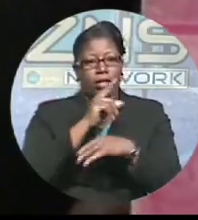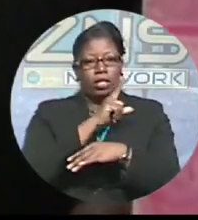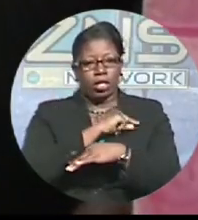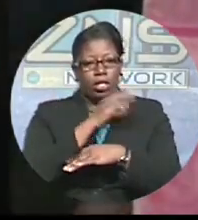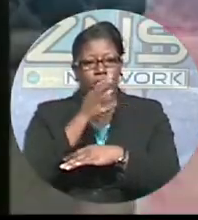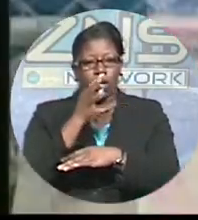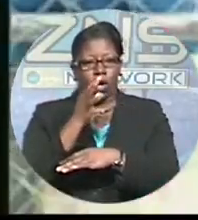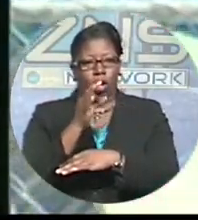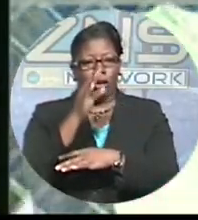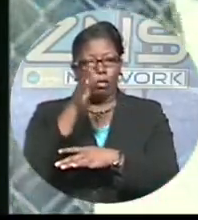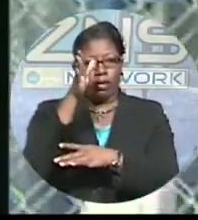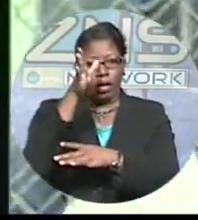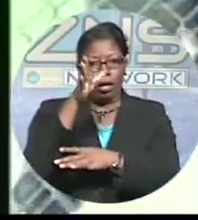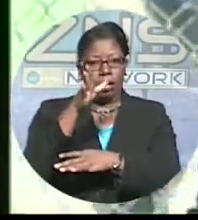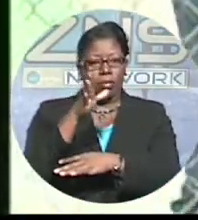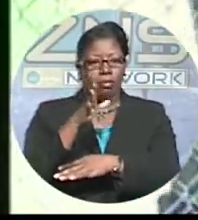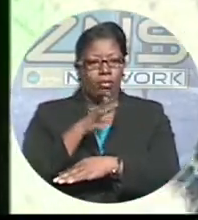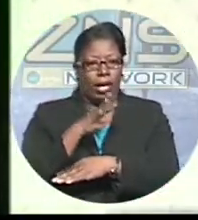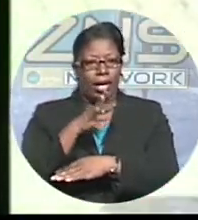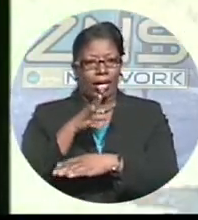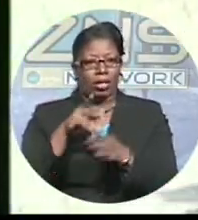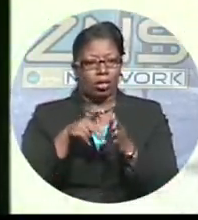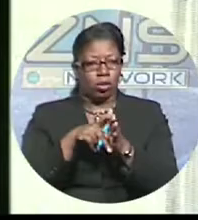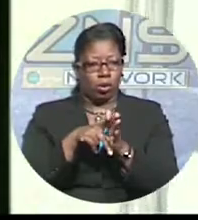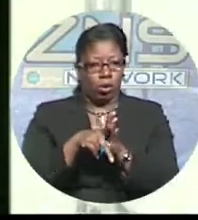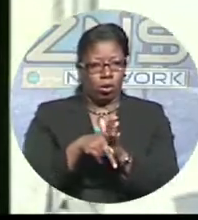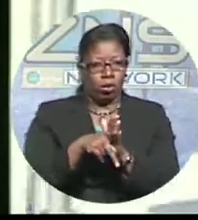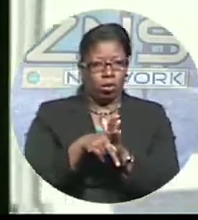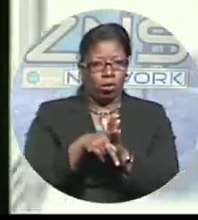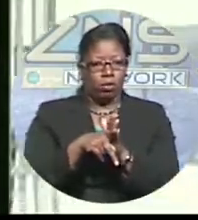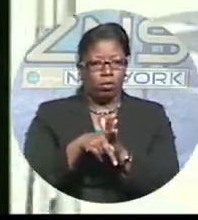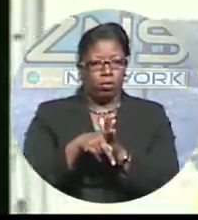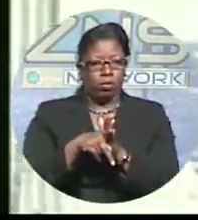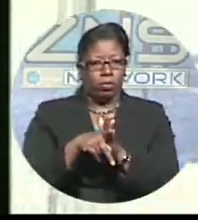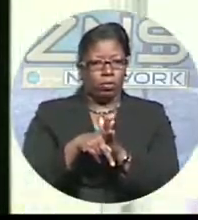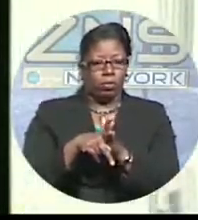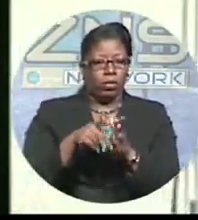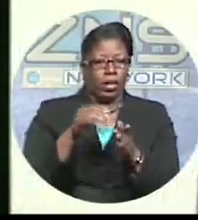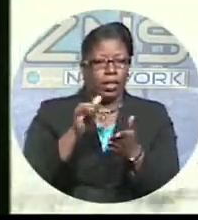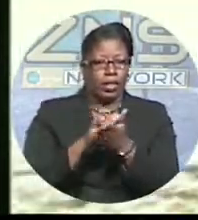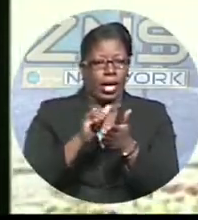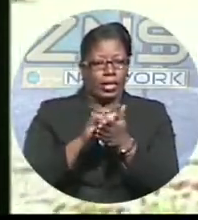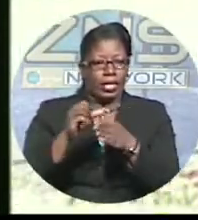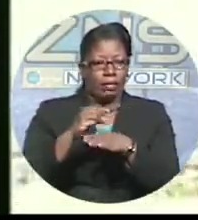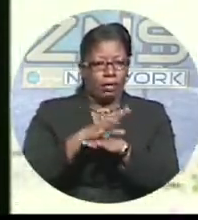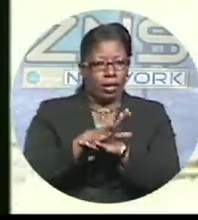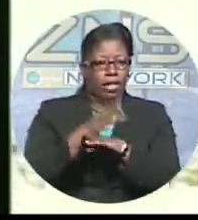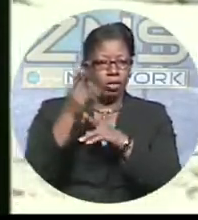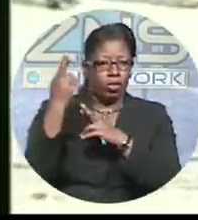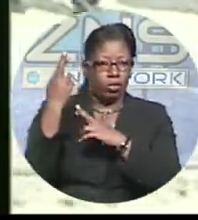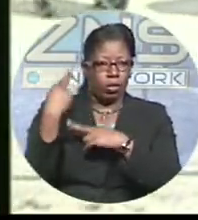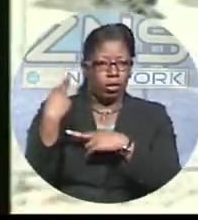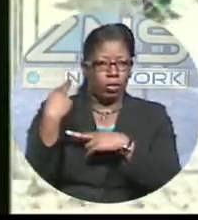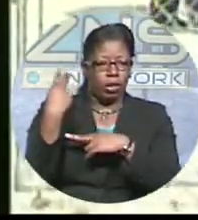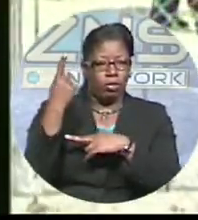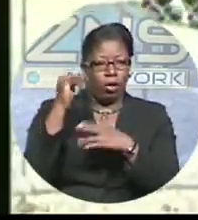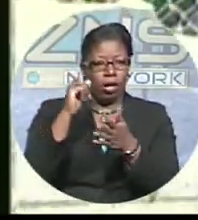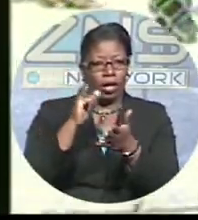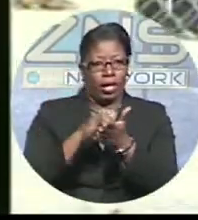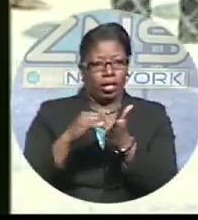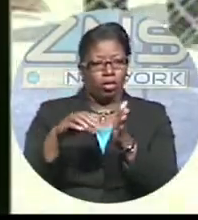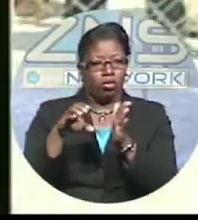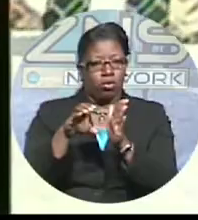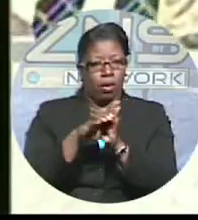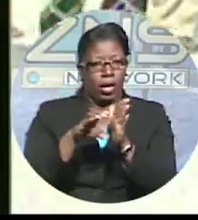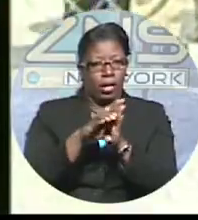of manslaughter by way of diminished responsibility, which significantly affected his responsibility for the crime. And in